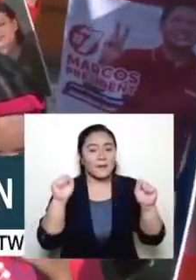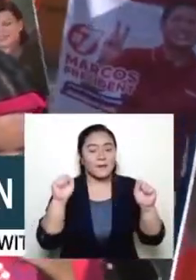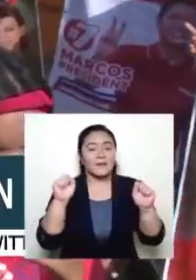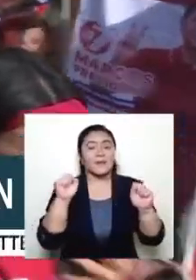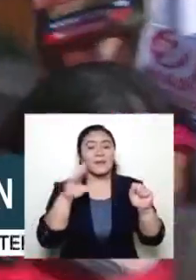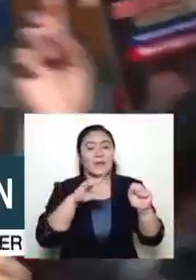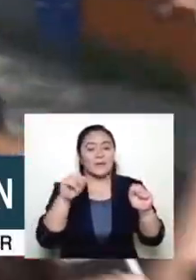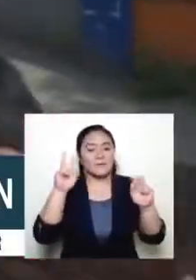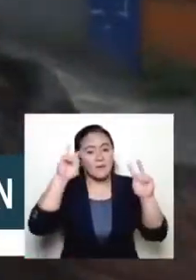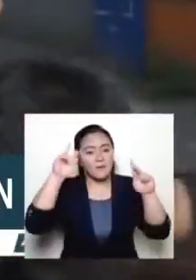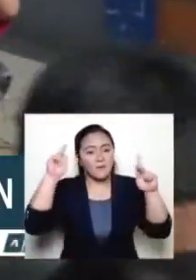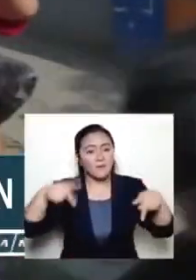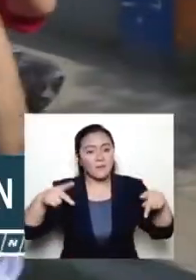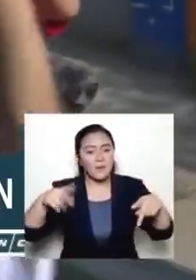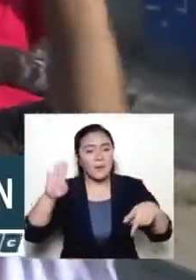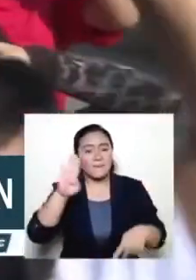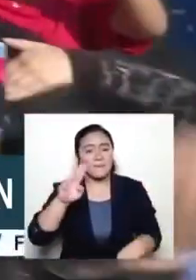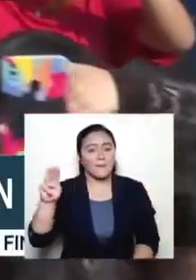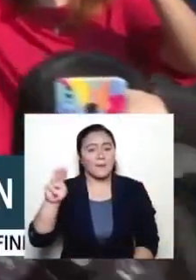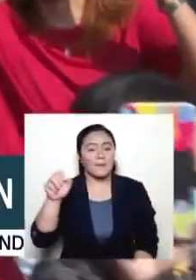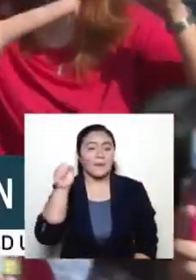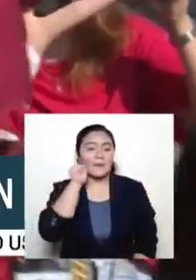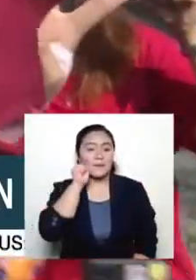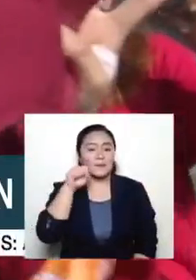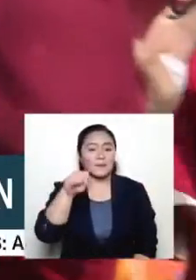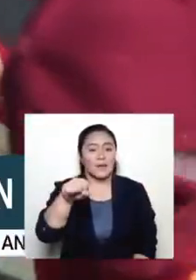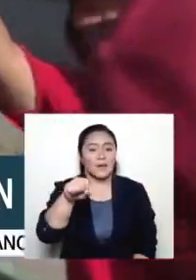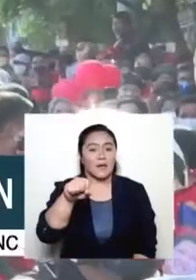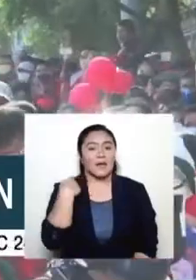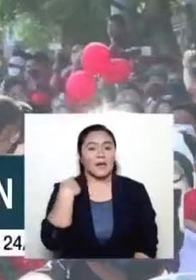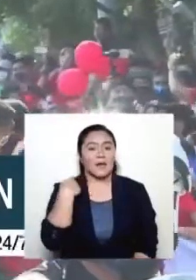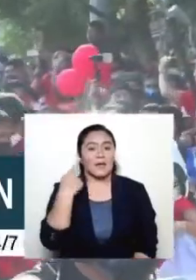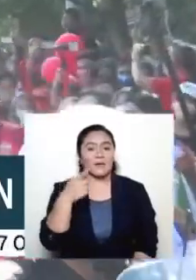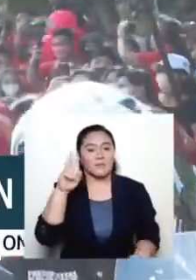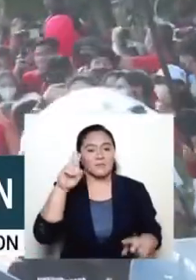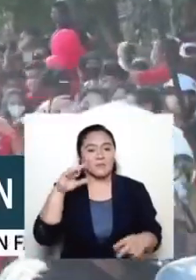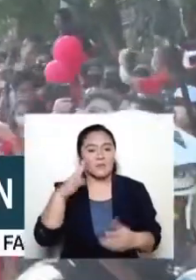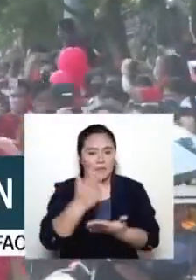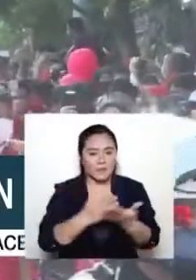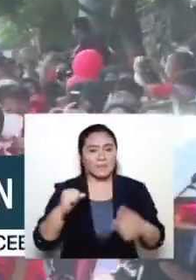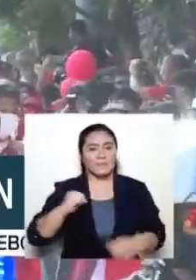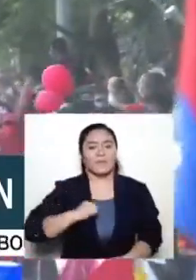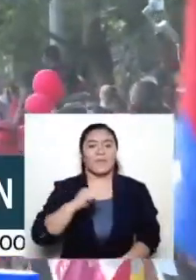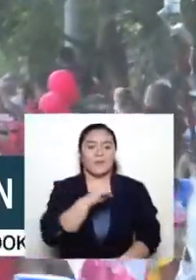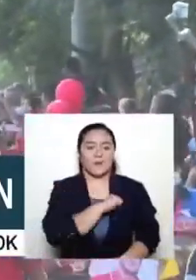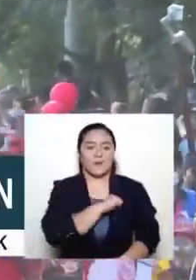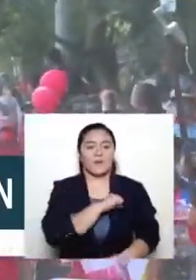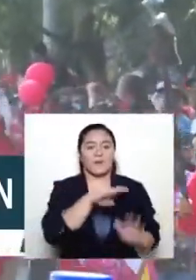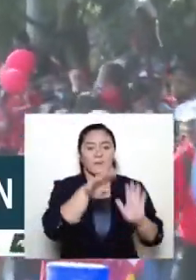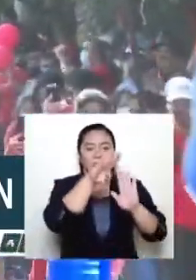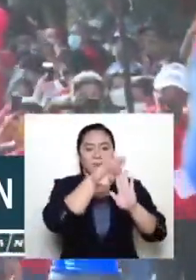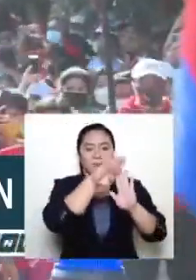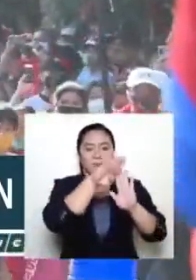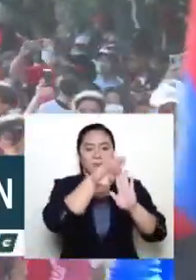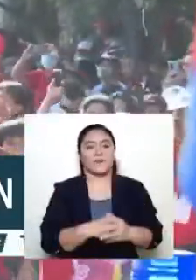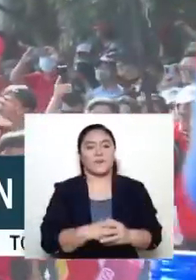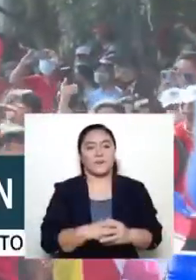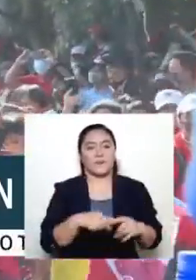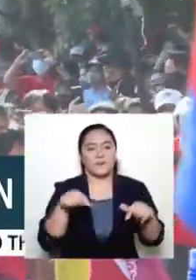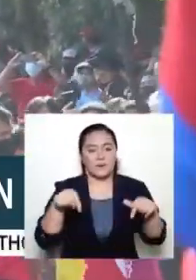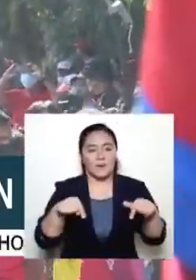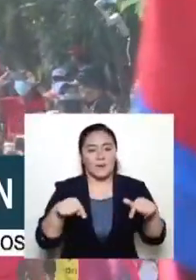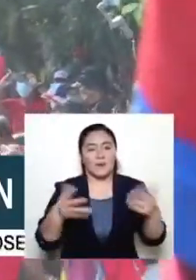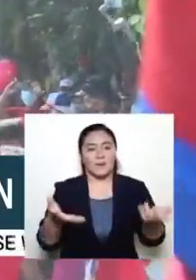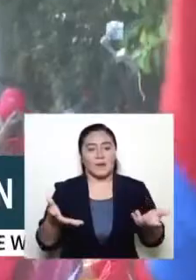runners, Marcos and Duterte, and their vice and their senatorial slate, rather here in the vote-rich province